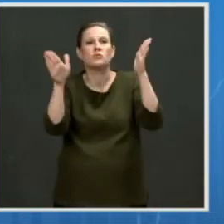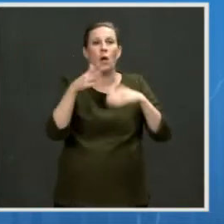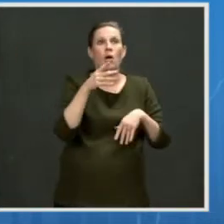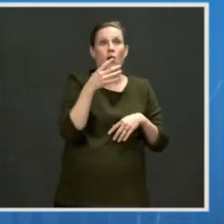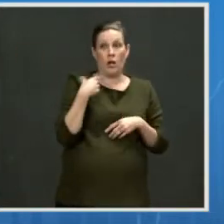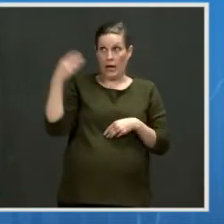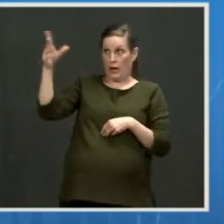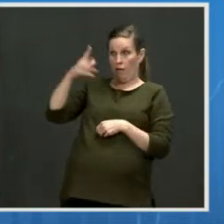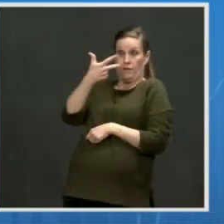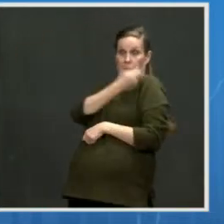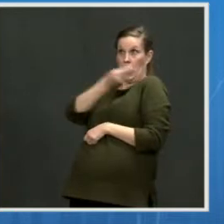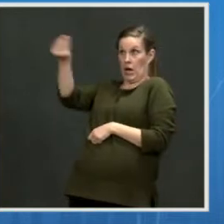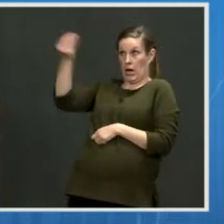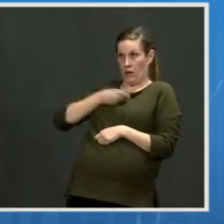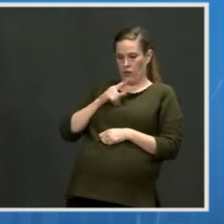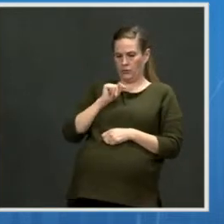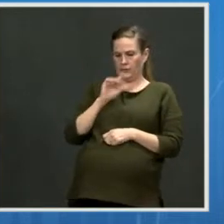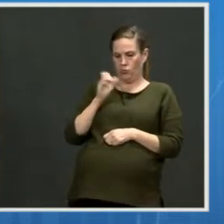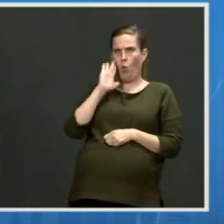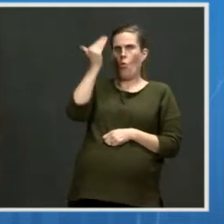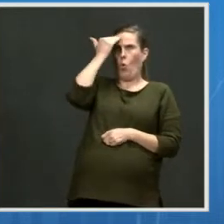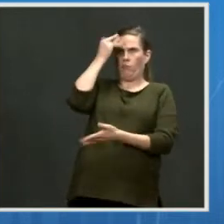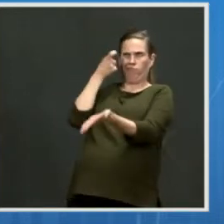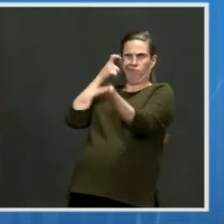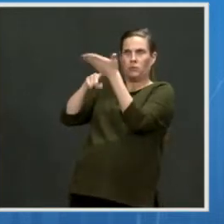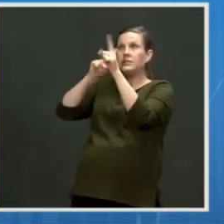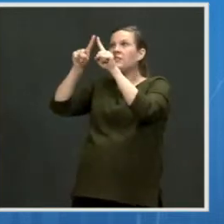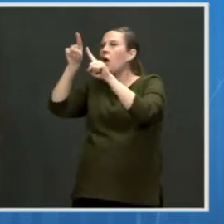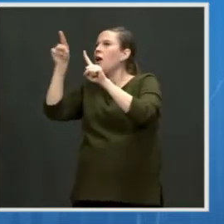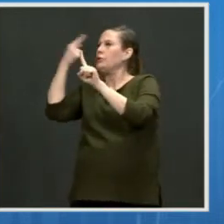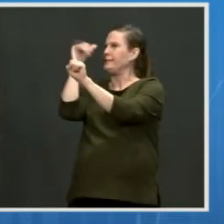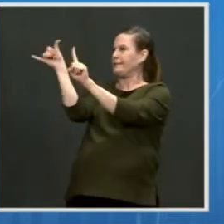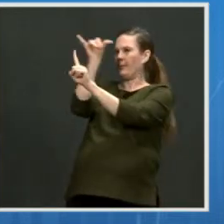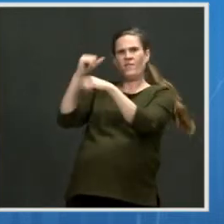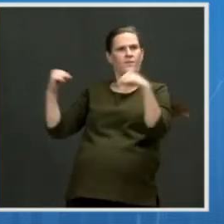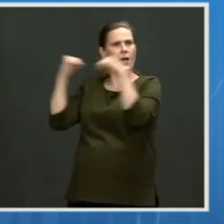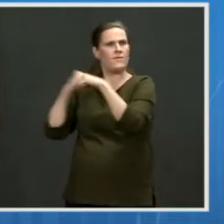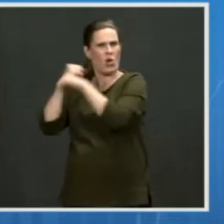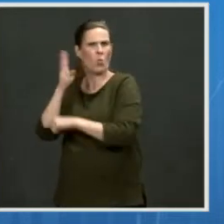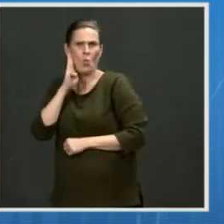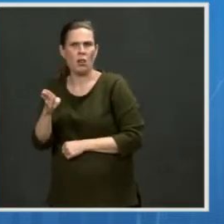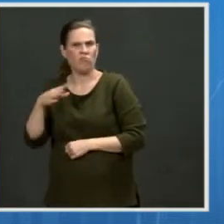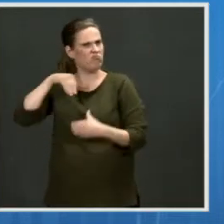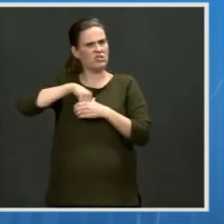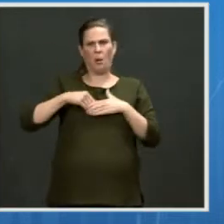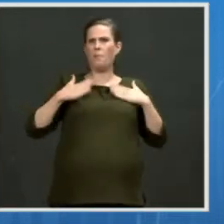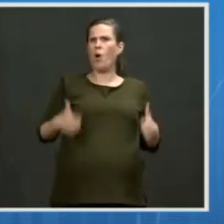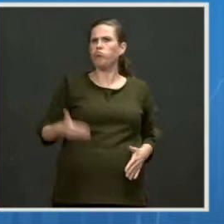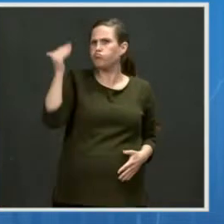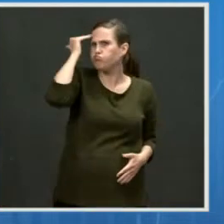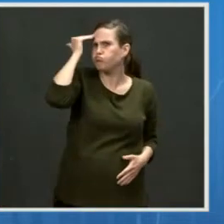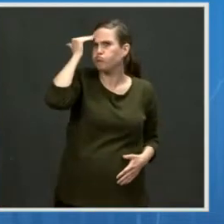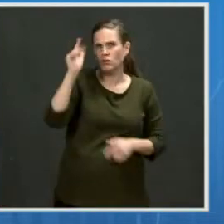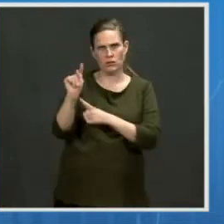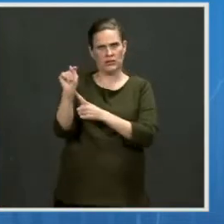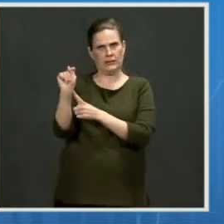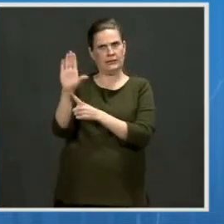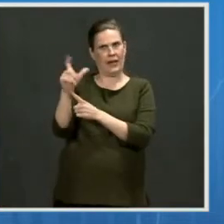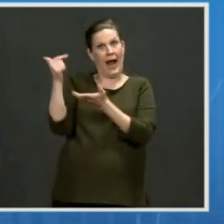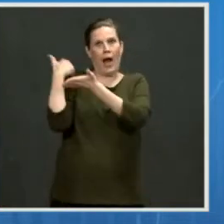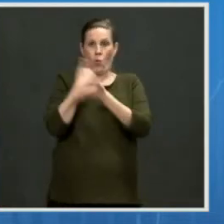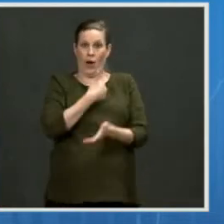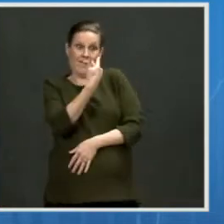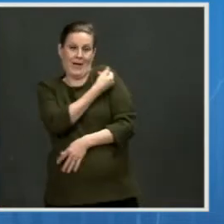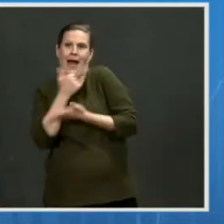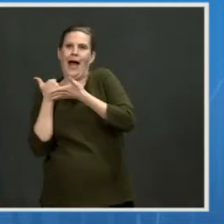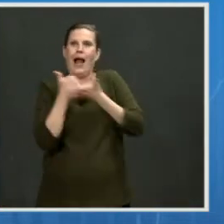variants, which is characteristic of T cells. This slide here shows the high level of antibody against a